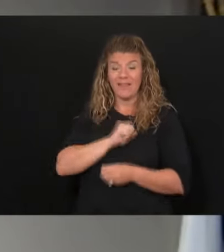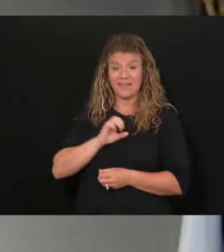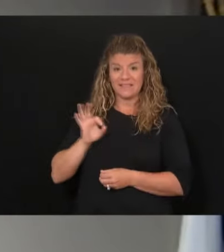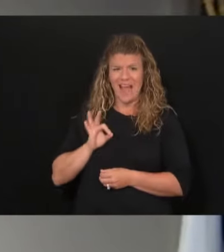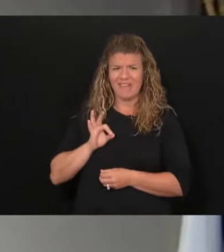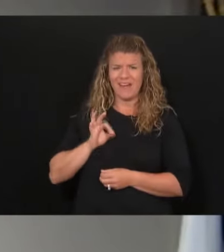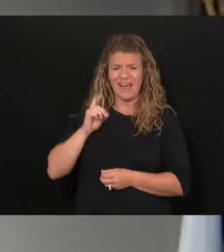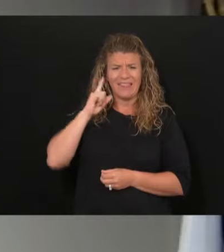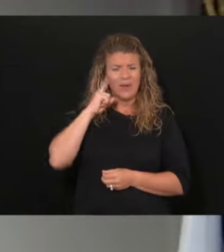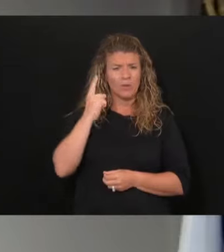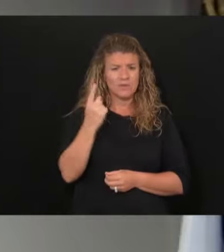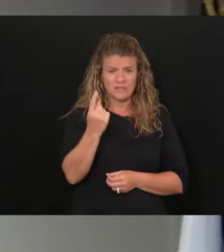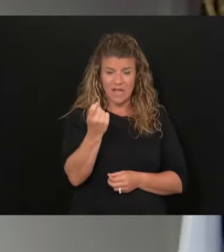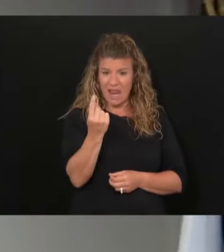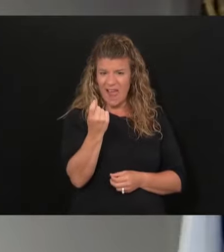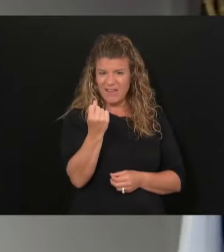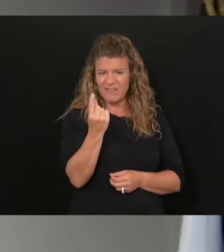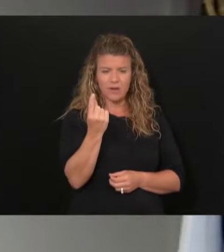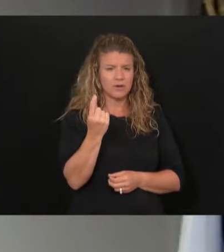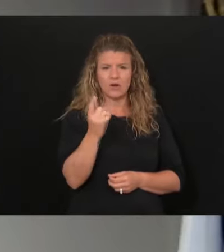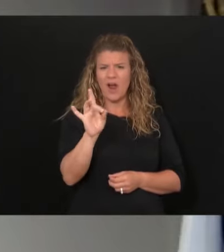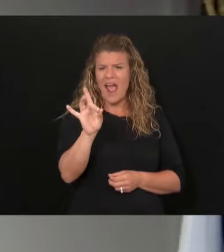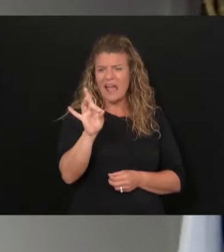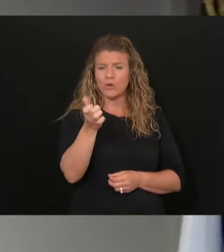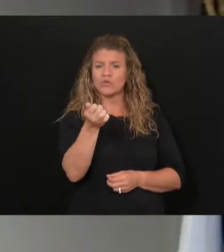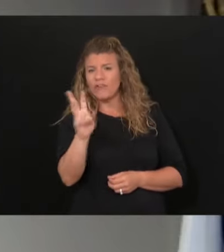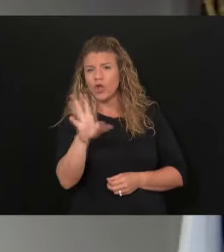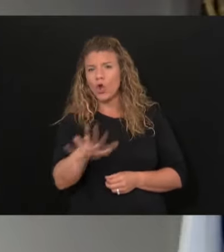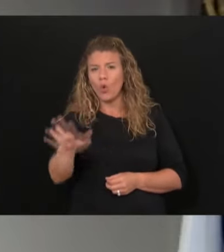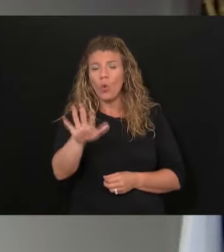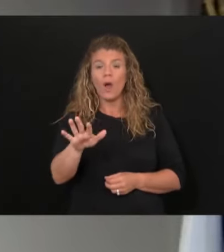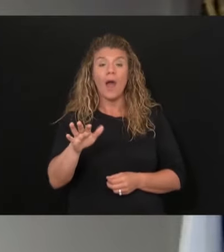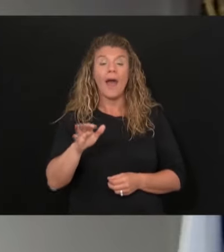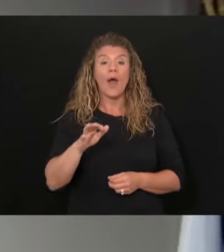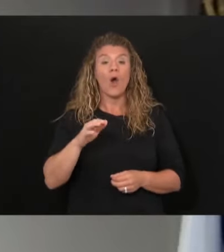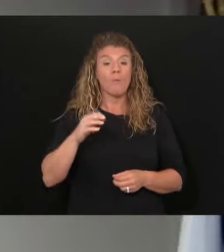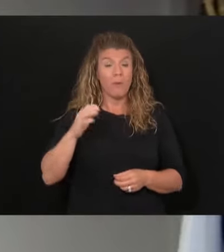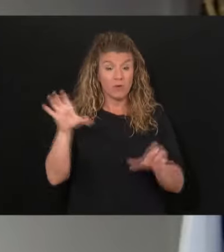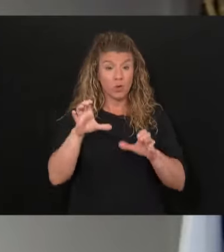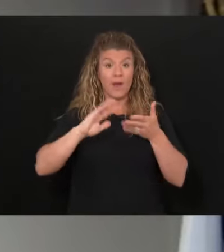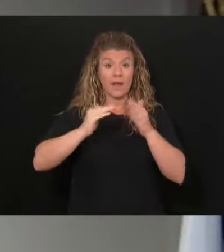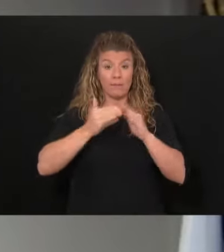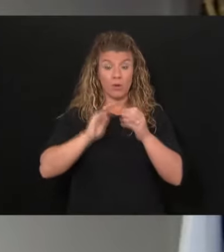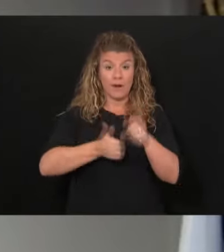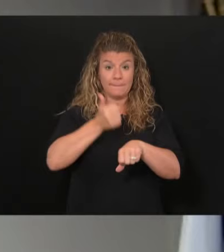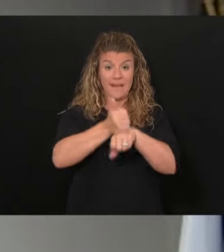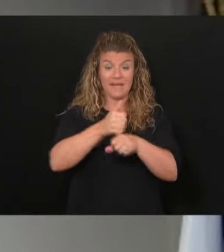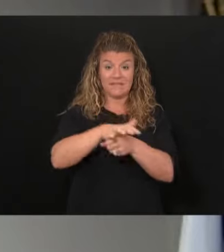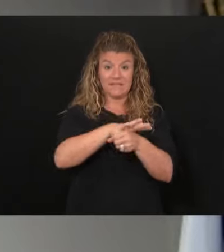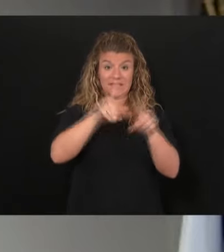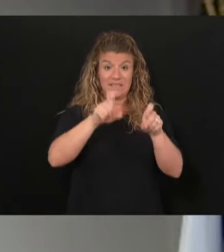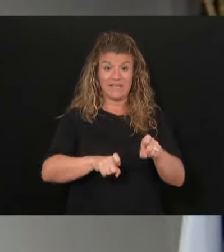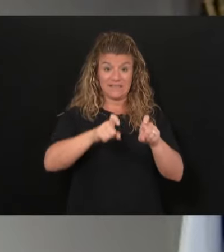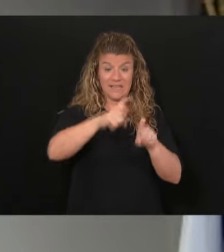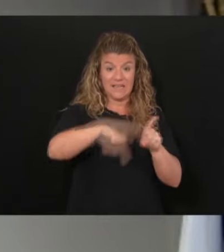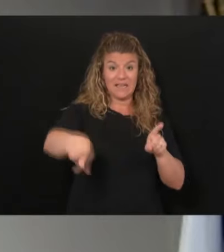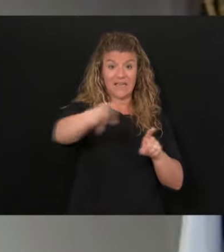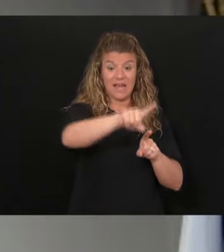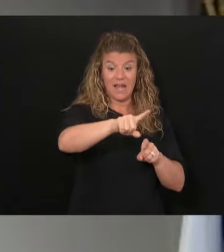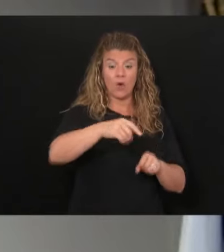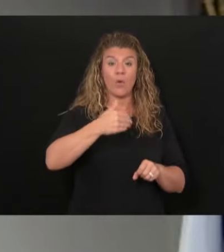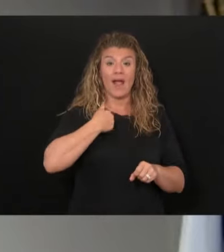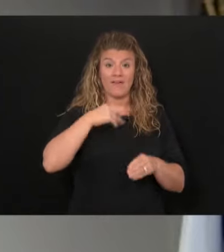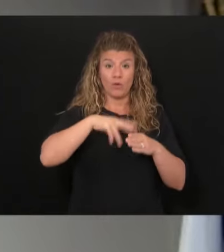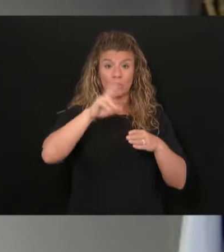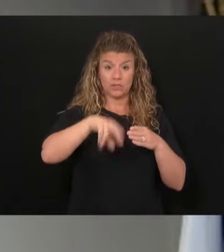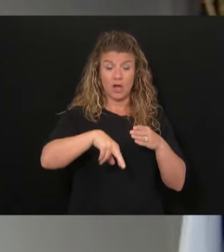check the final numbers. It's a few. We have been doing community-based testing, and as of yesterday, with 70% of the results in there, they